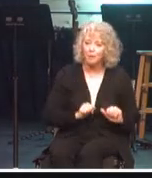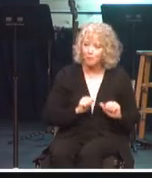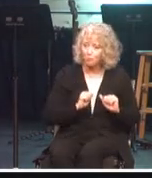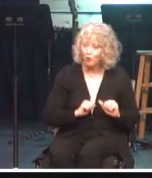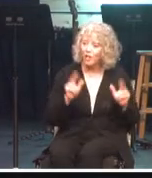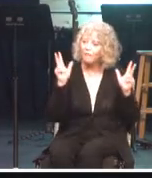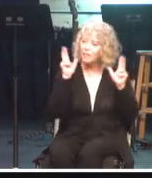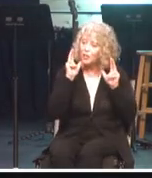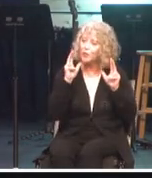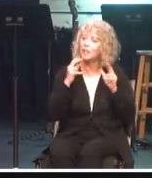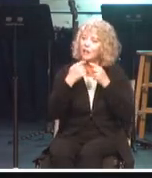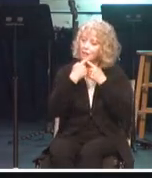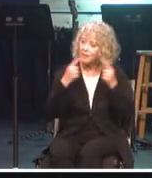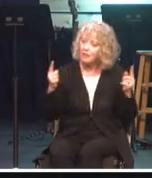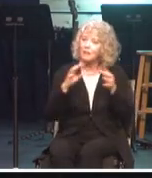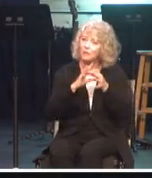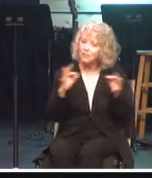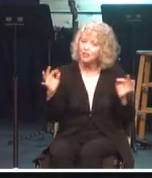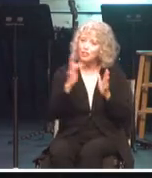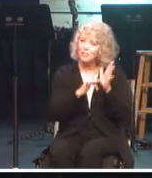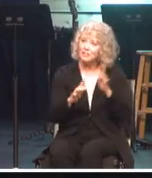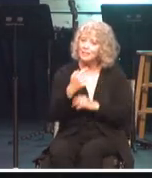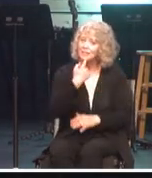of hearing the claims of Jesus rightly.